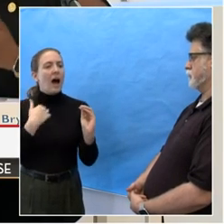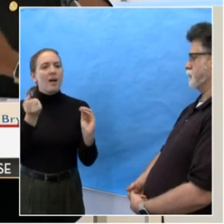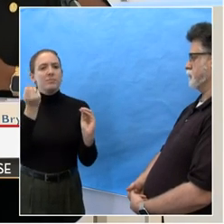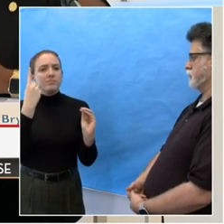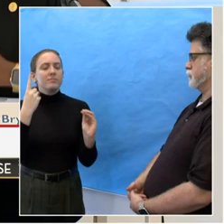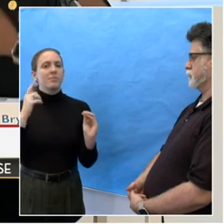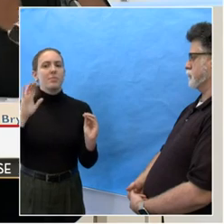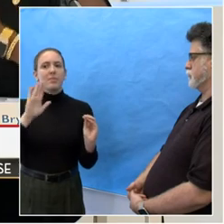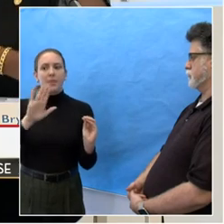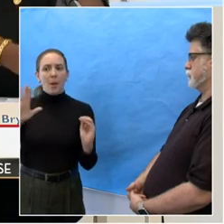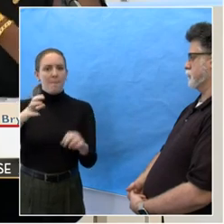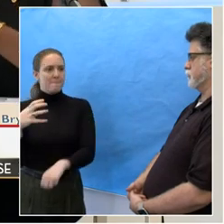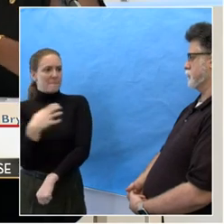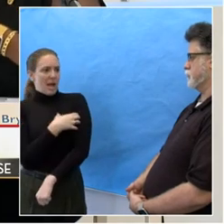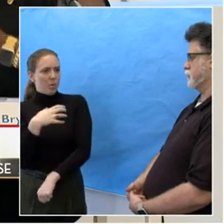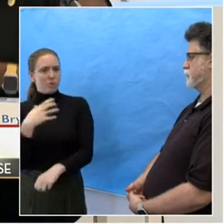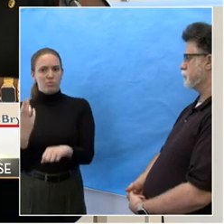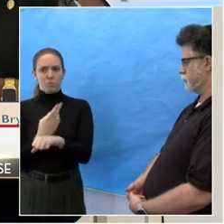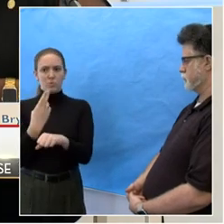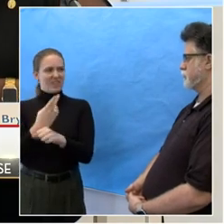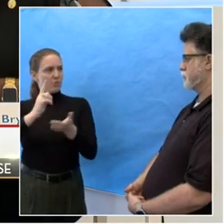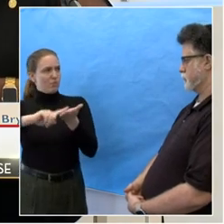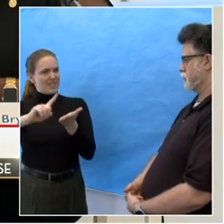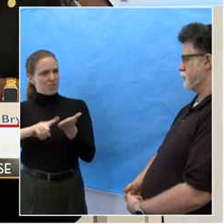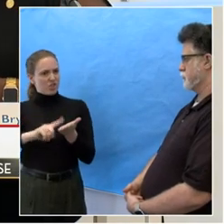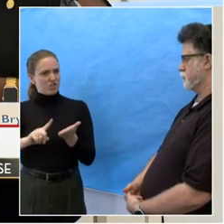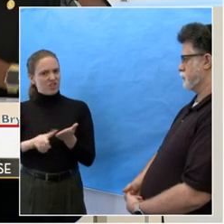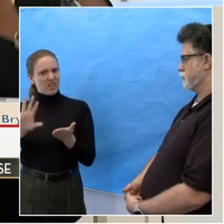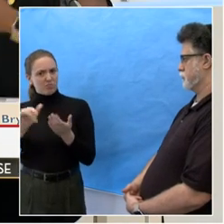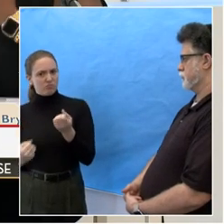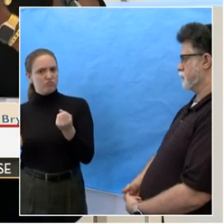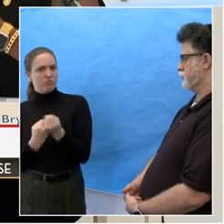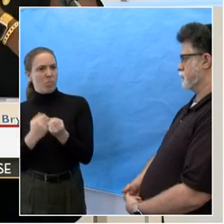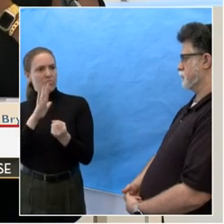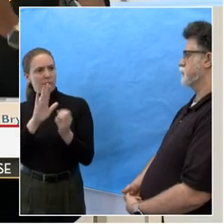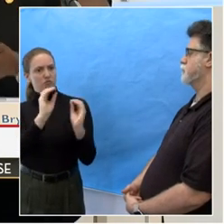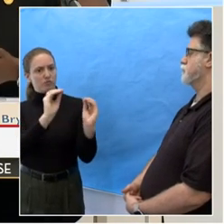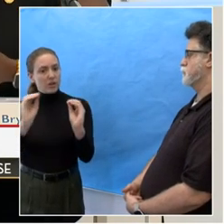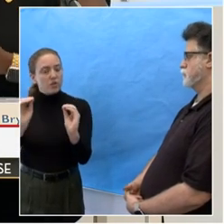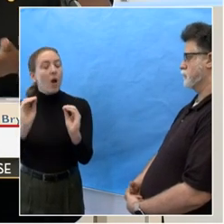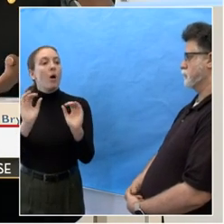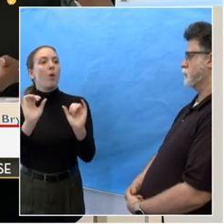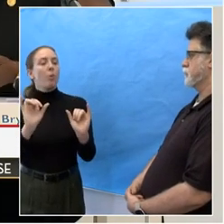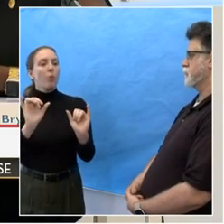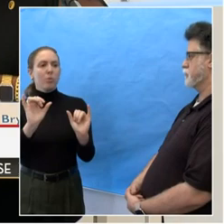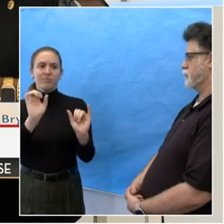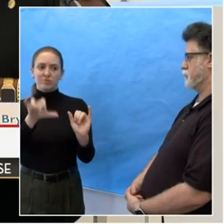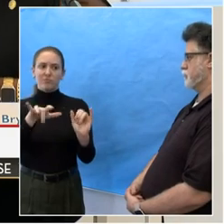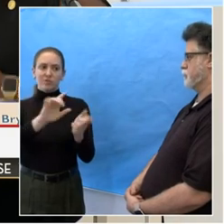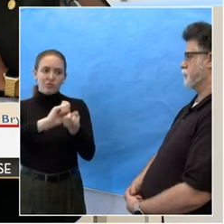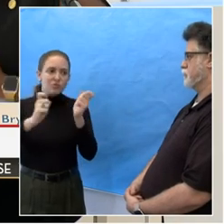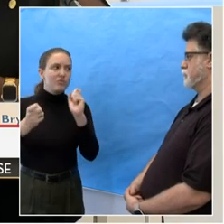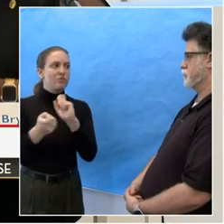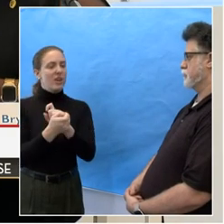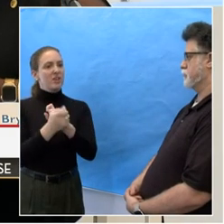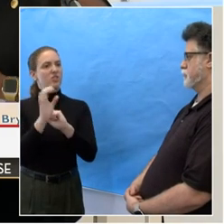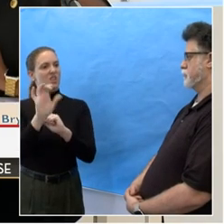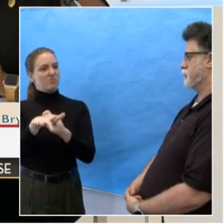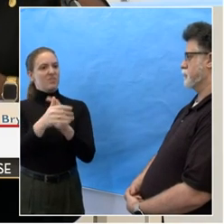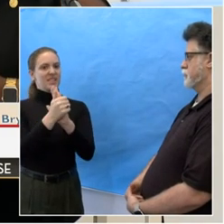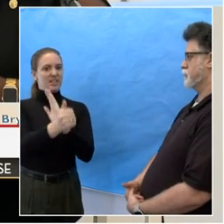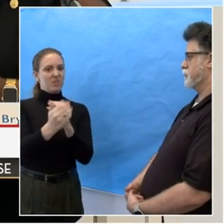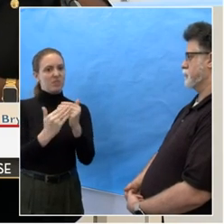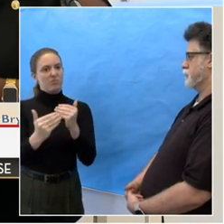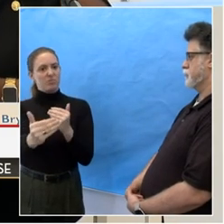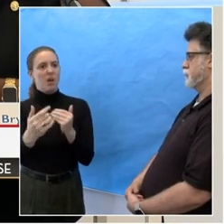are using research to support their instruction and how it plays out in different data sources and points that we analyze